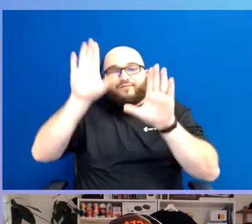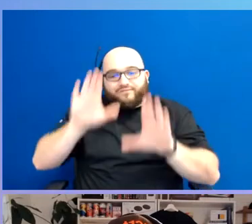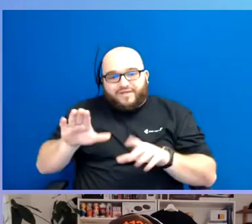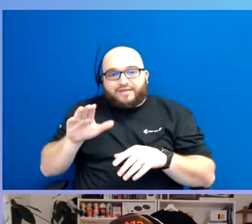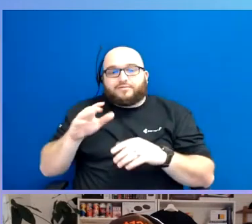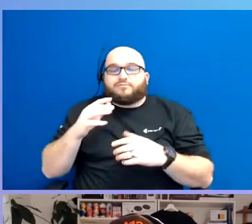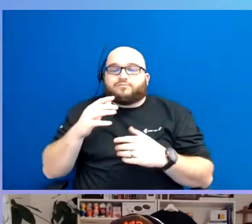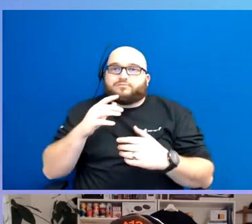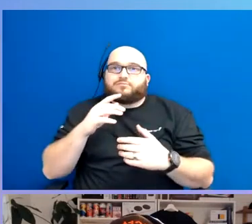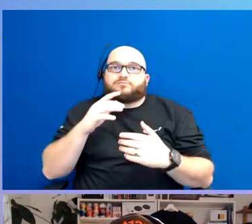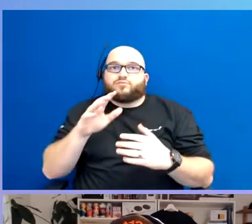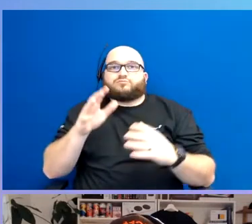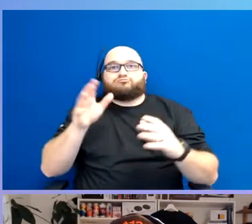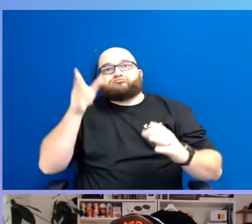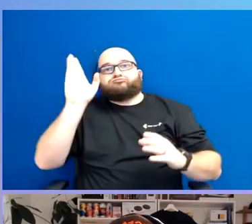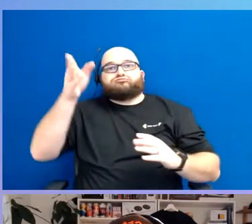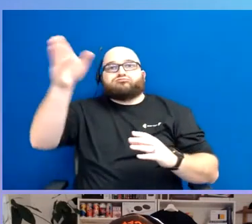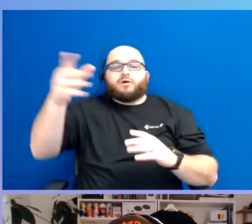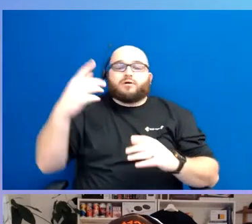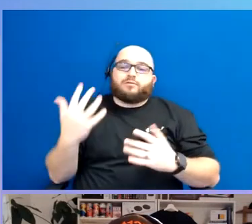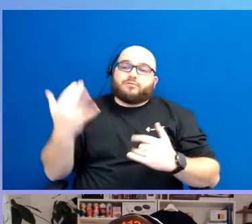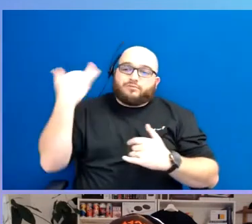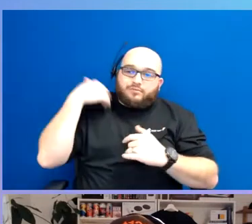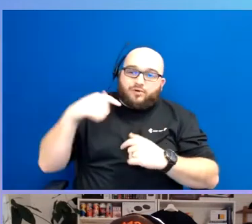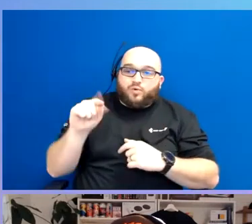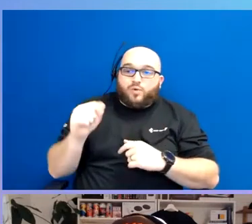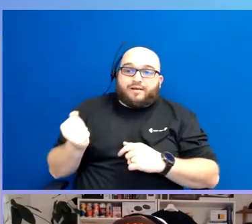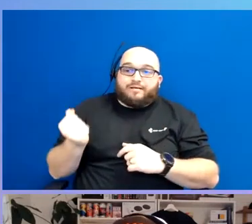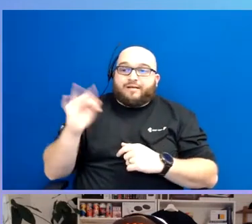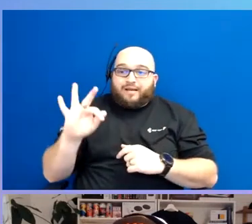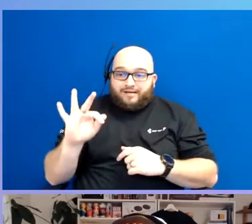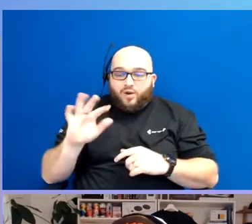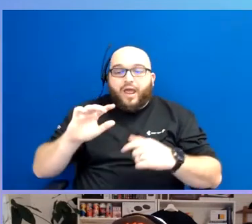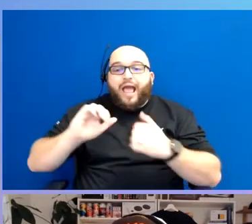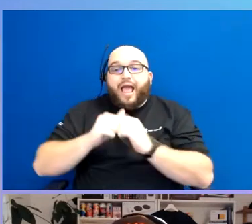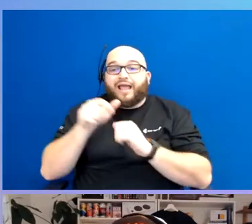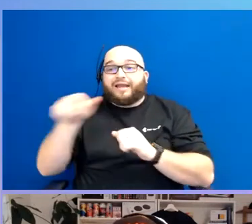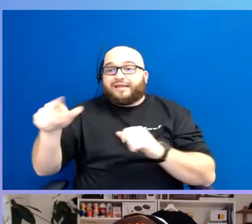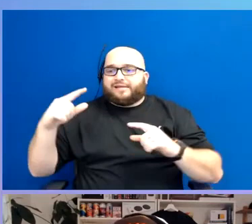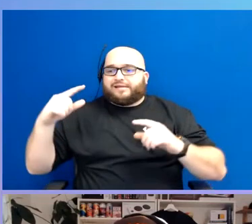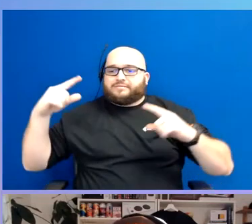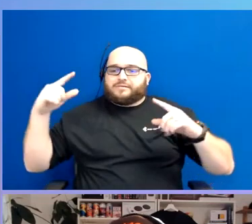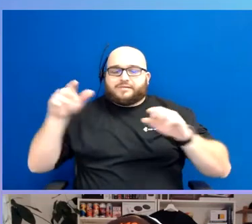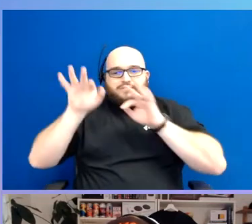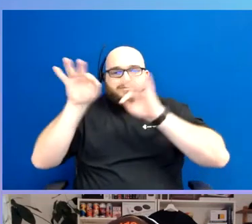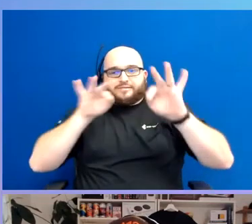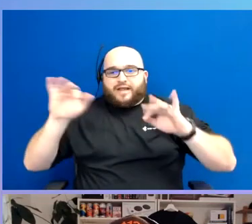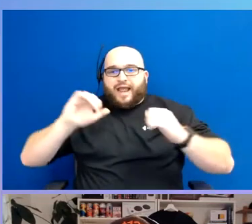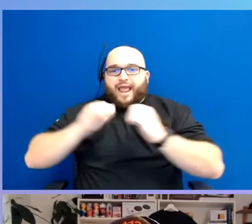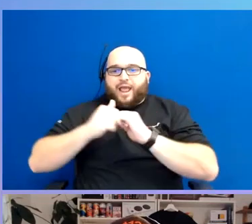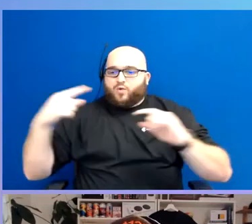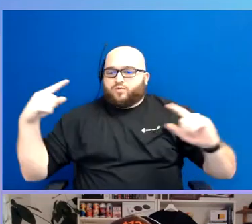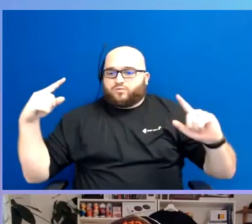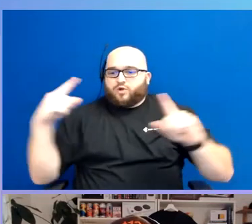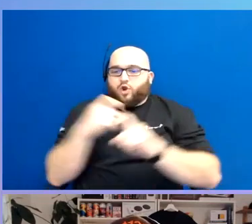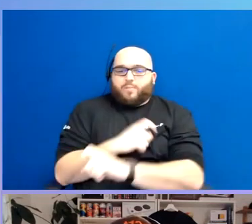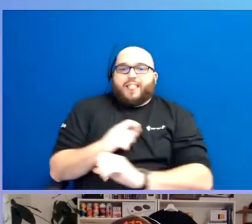2019, I think it was, where he talked about the complexity of, behind emails. There's a lot of providers